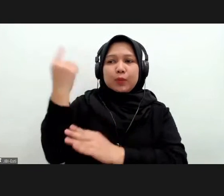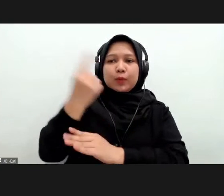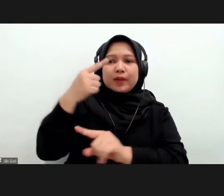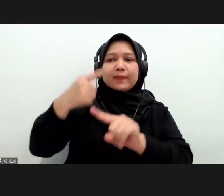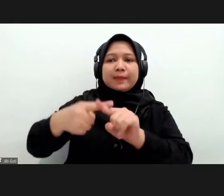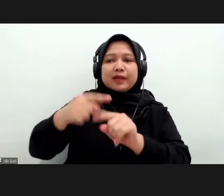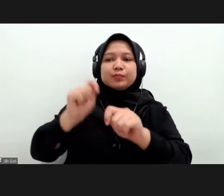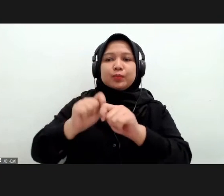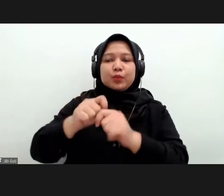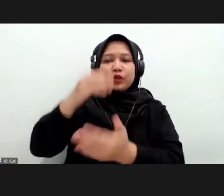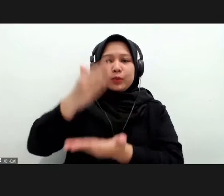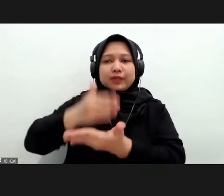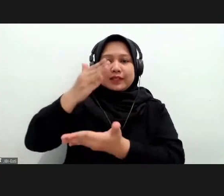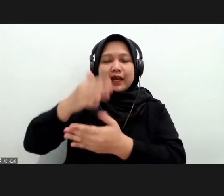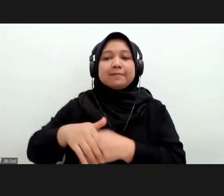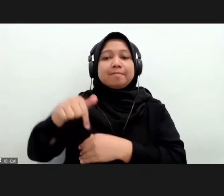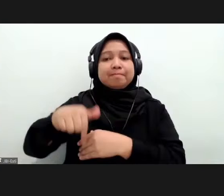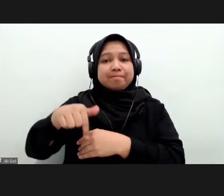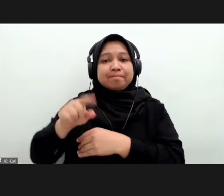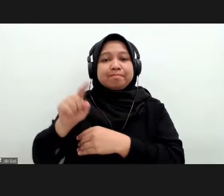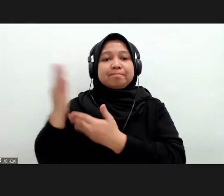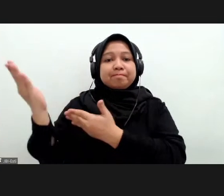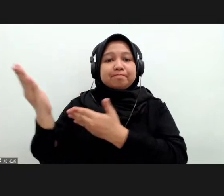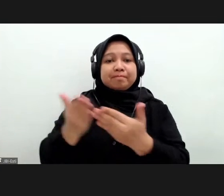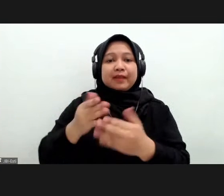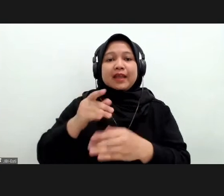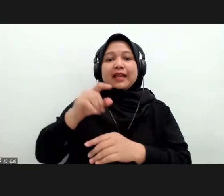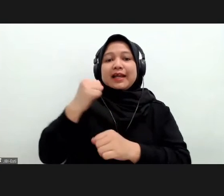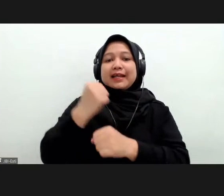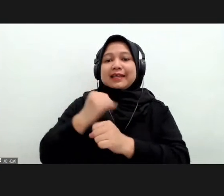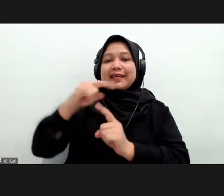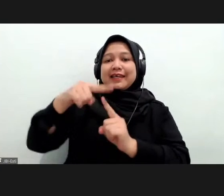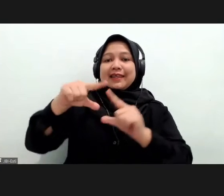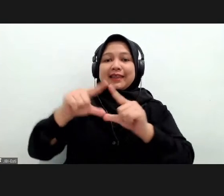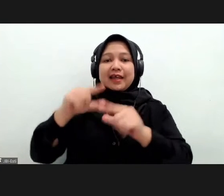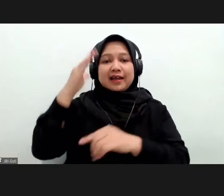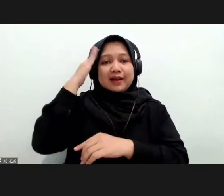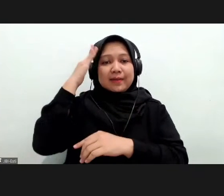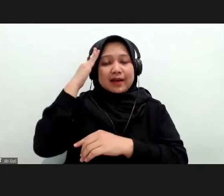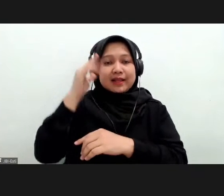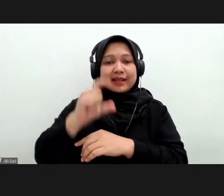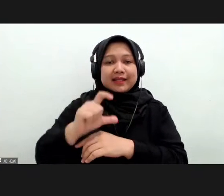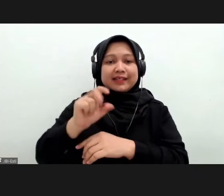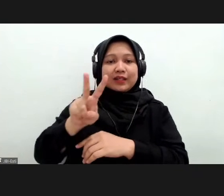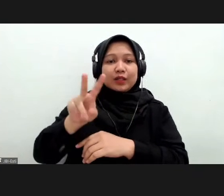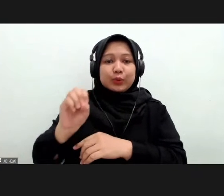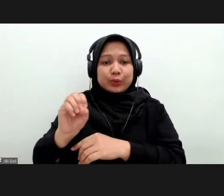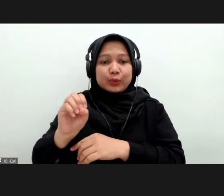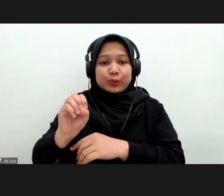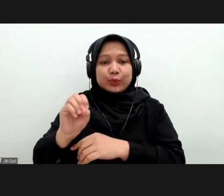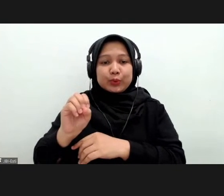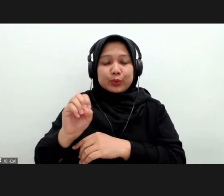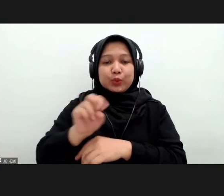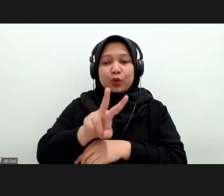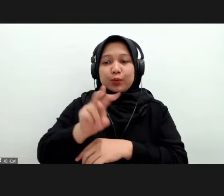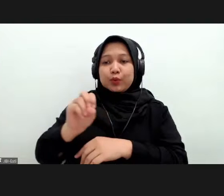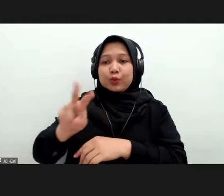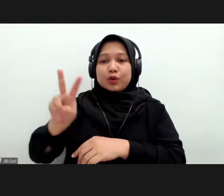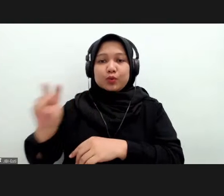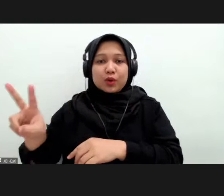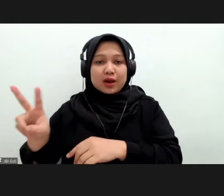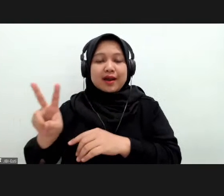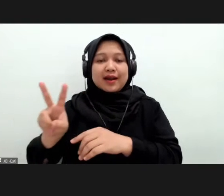Without further ado, I would like to invite Ms. Gita Putri